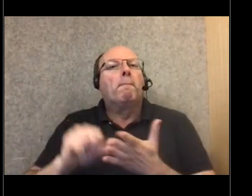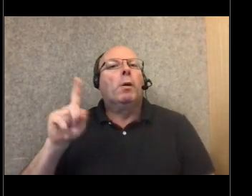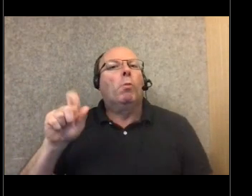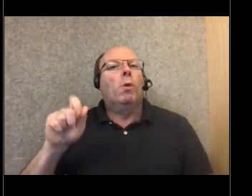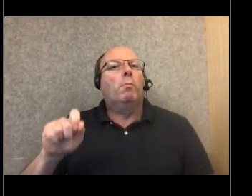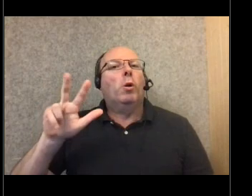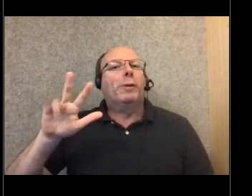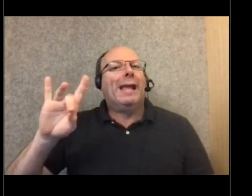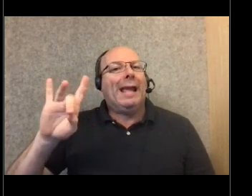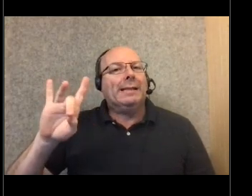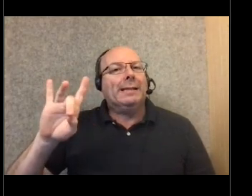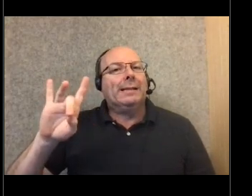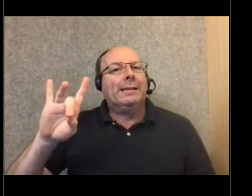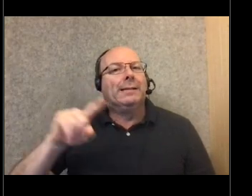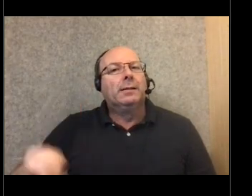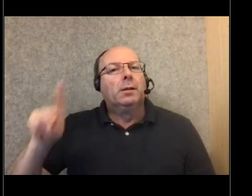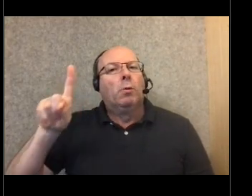1.38 to